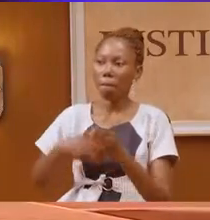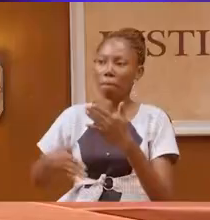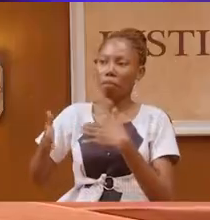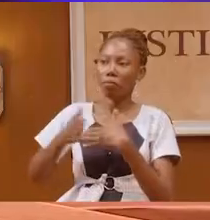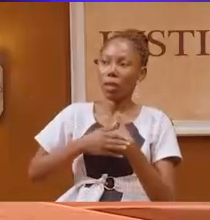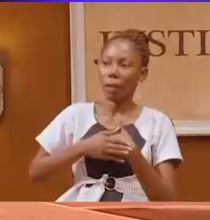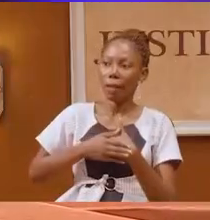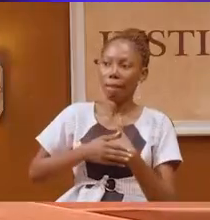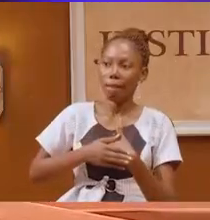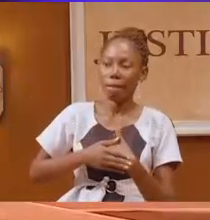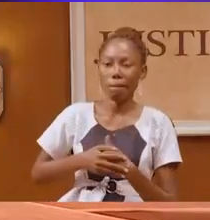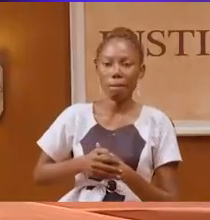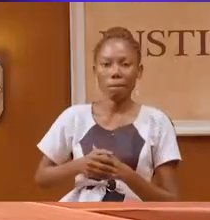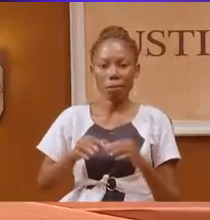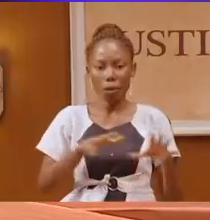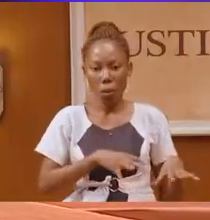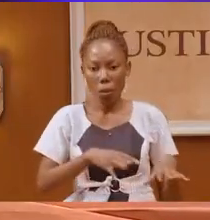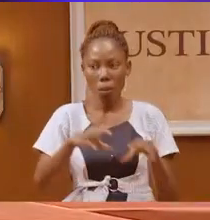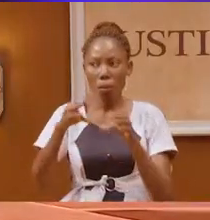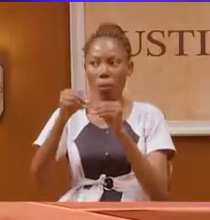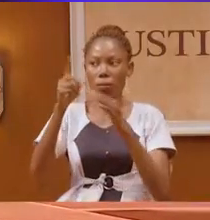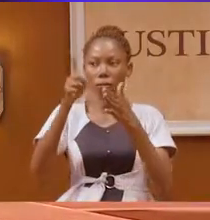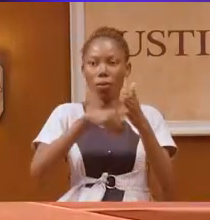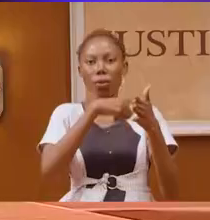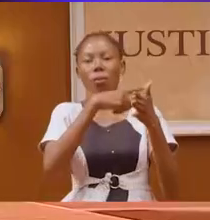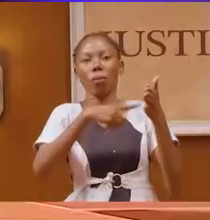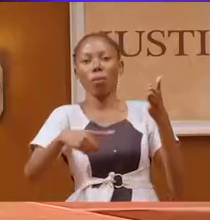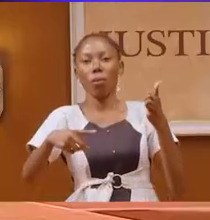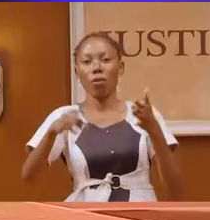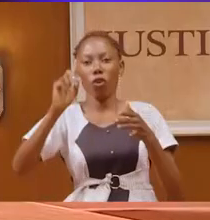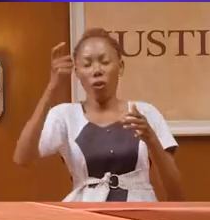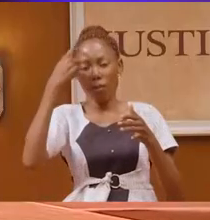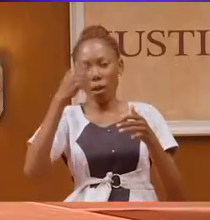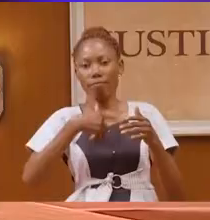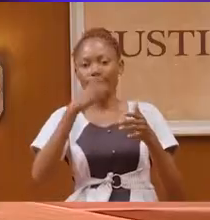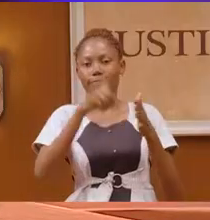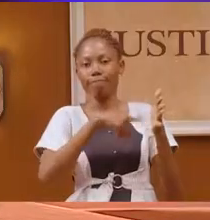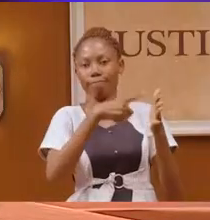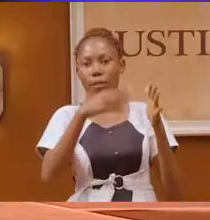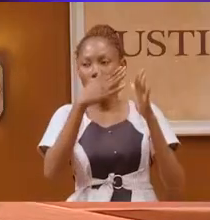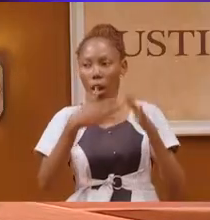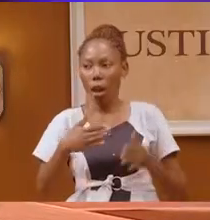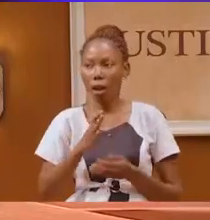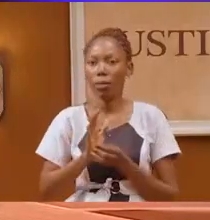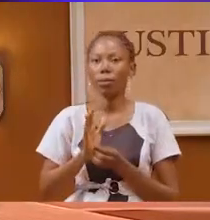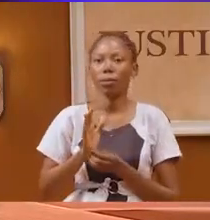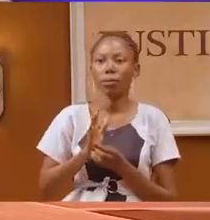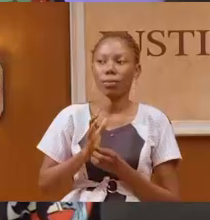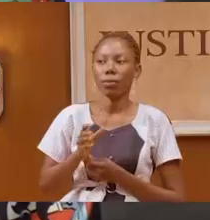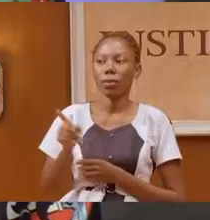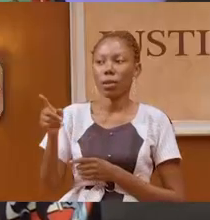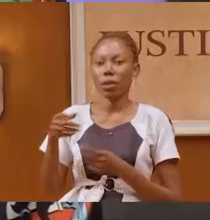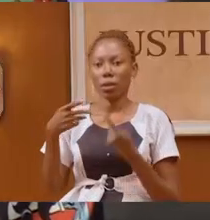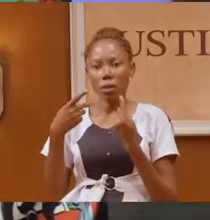are marked, they said remove within 1 week. Pack out within 1 week. What did demolish the whole building? That is the case between there and landlord. I tried